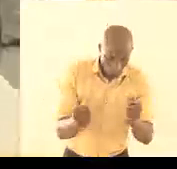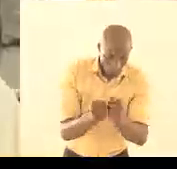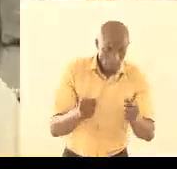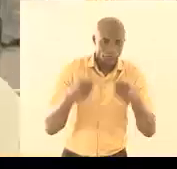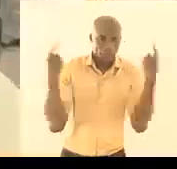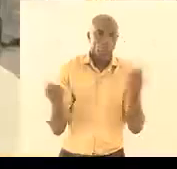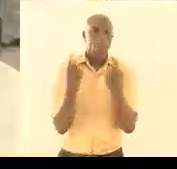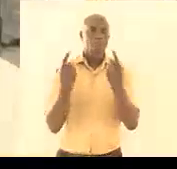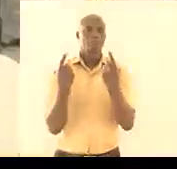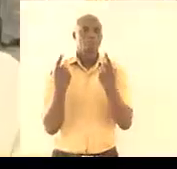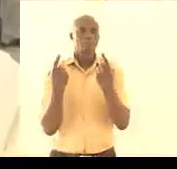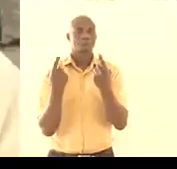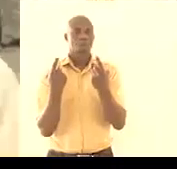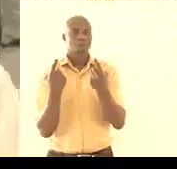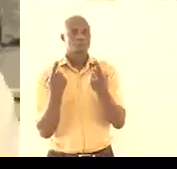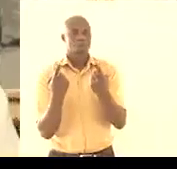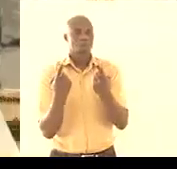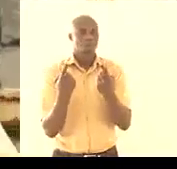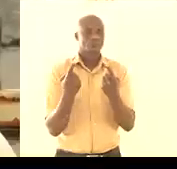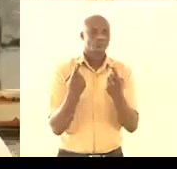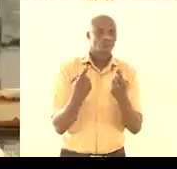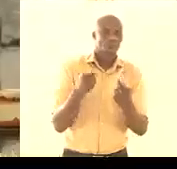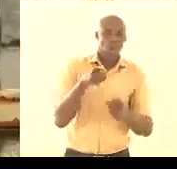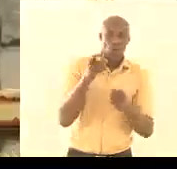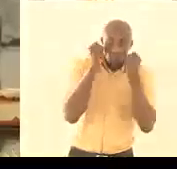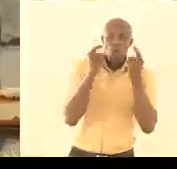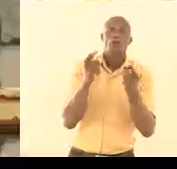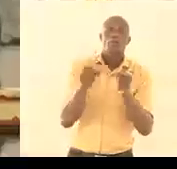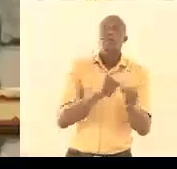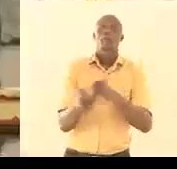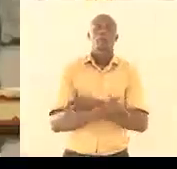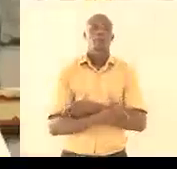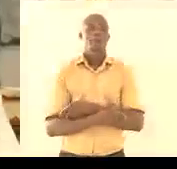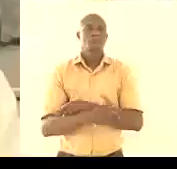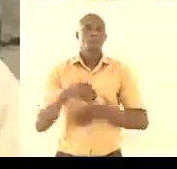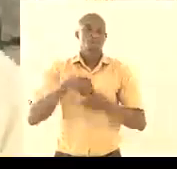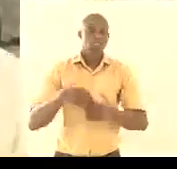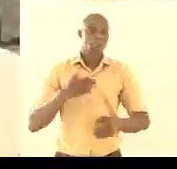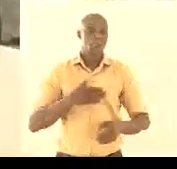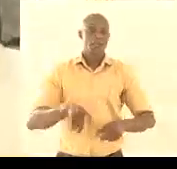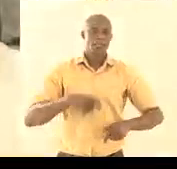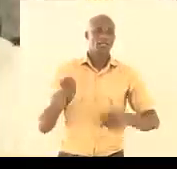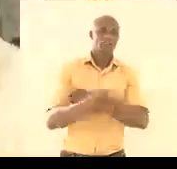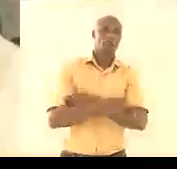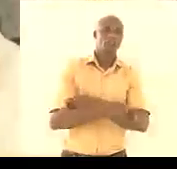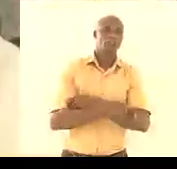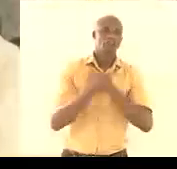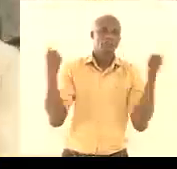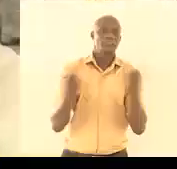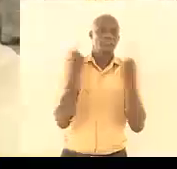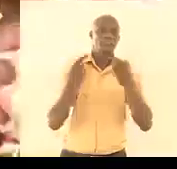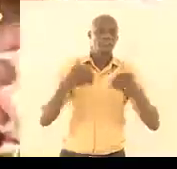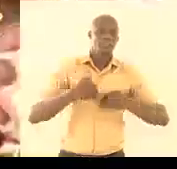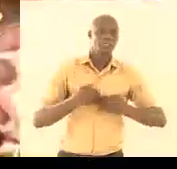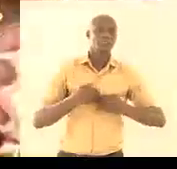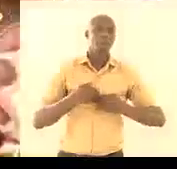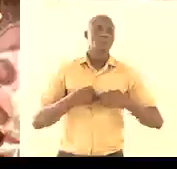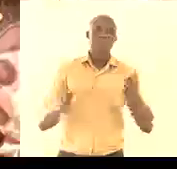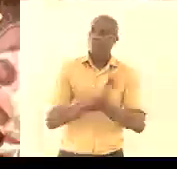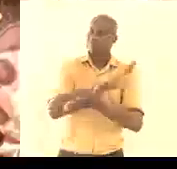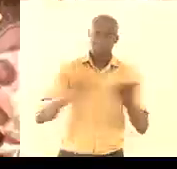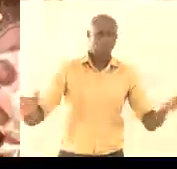are struggling with this element of sin or that element, you wake up each day and you say, in my life today, sin has been overthrown.